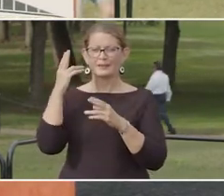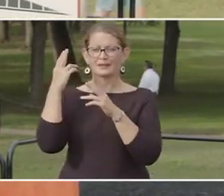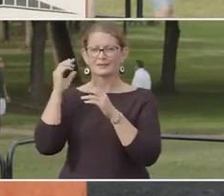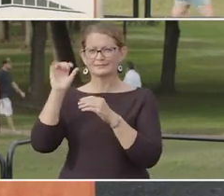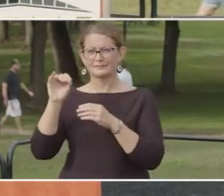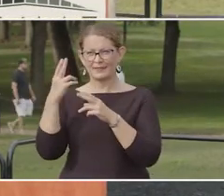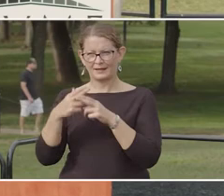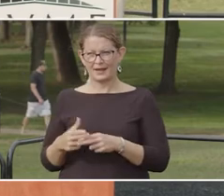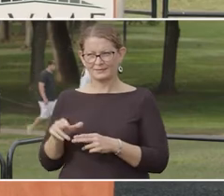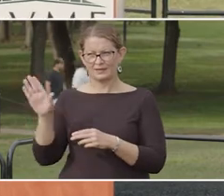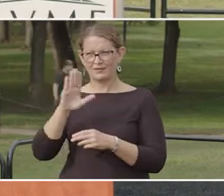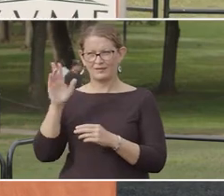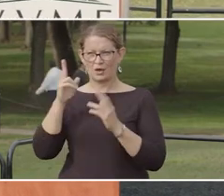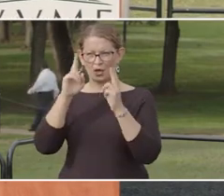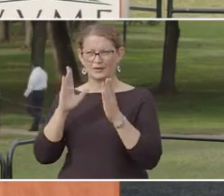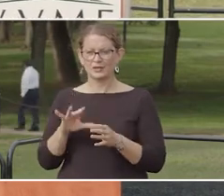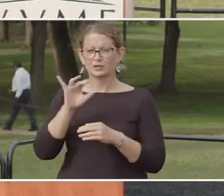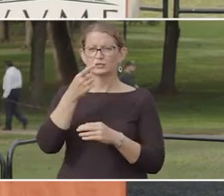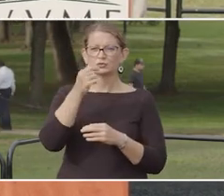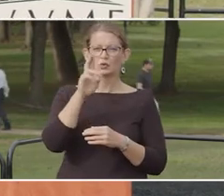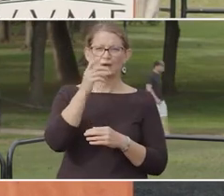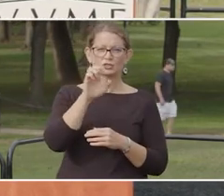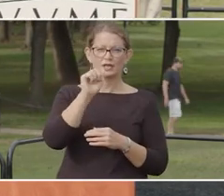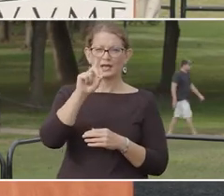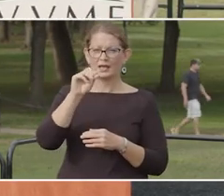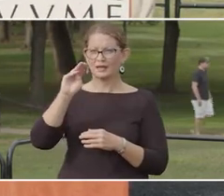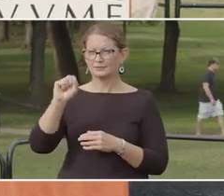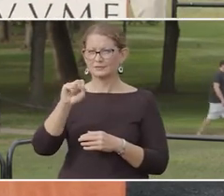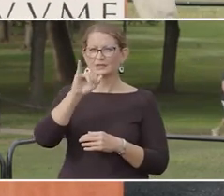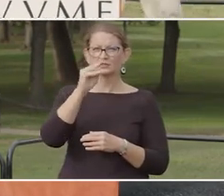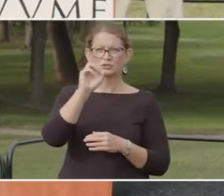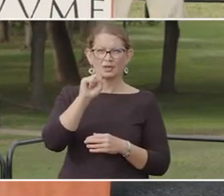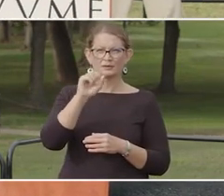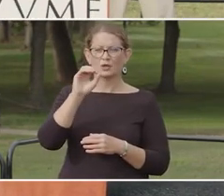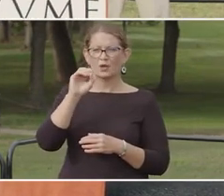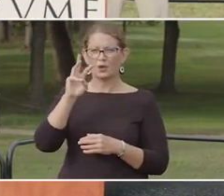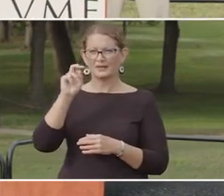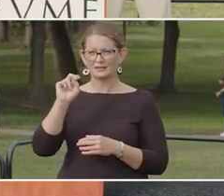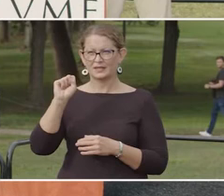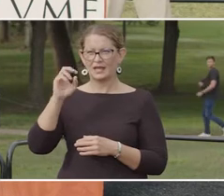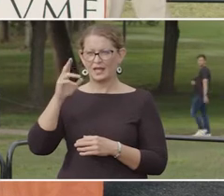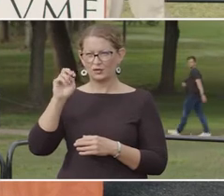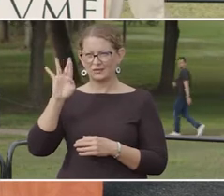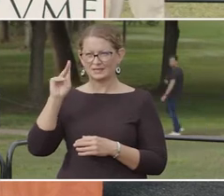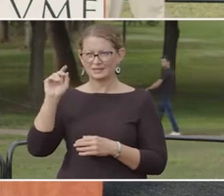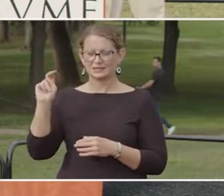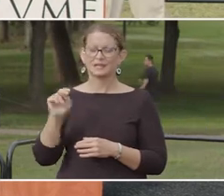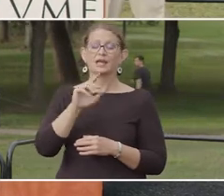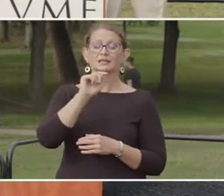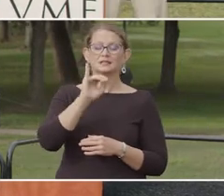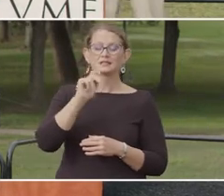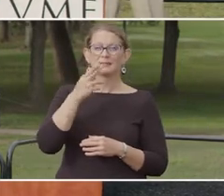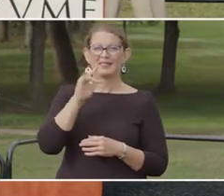honorees. George Adams, James Ellis Albertson, Timothy E.